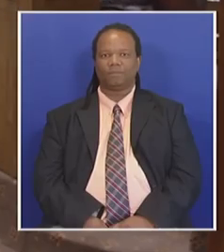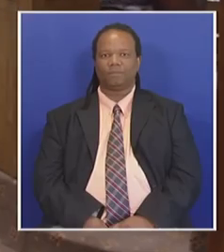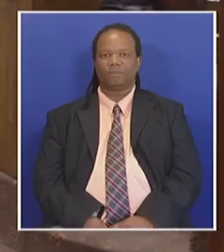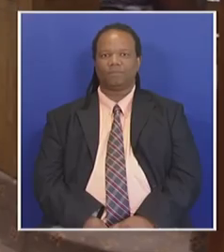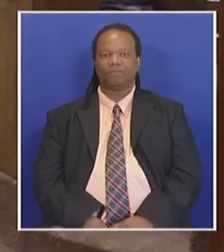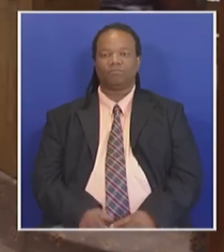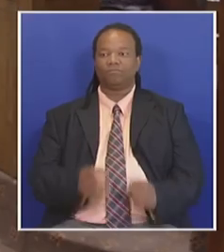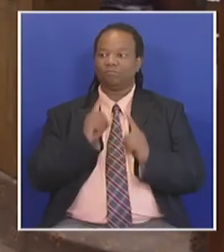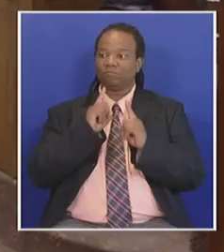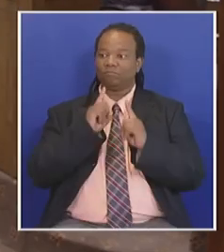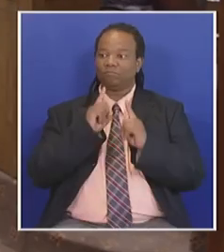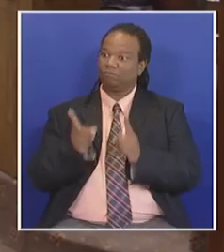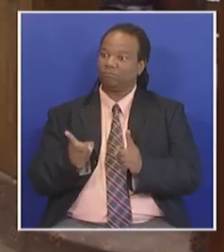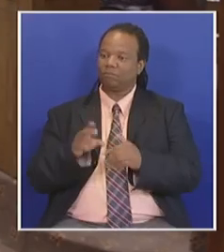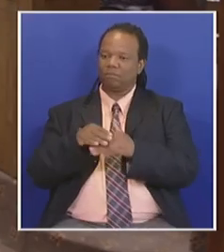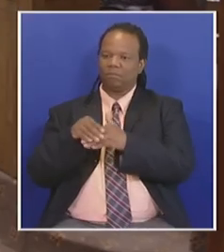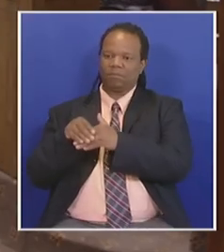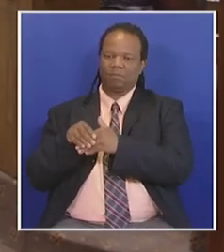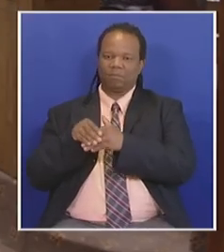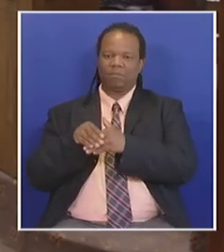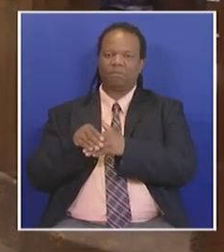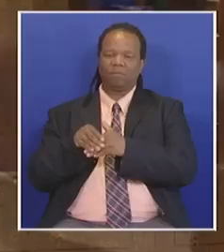Order, honorable members.